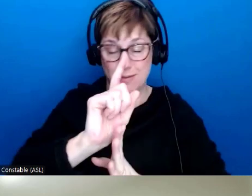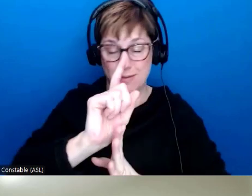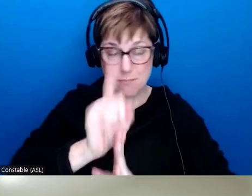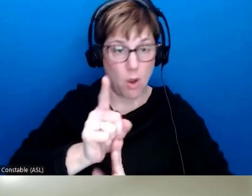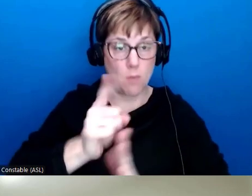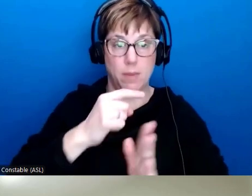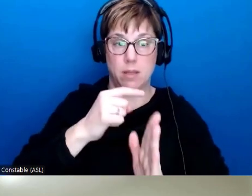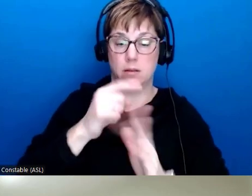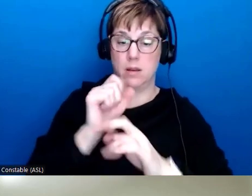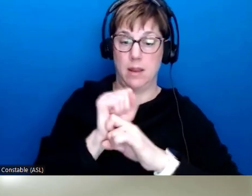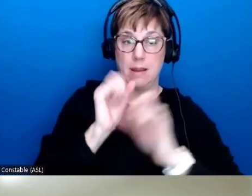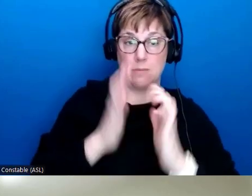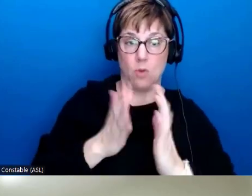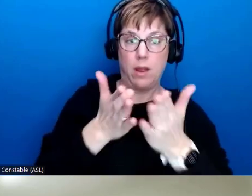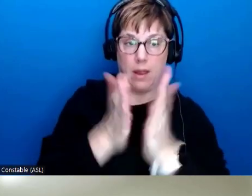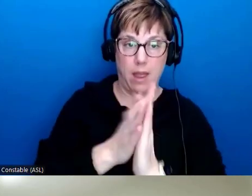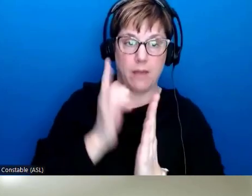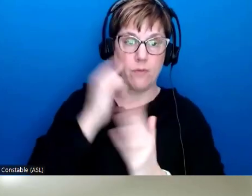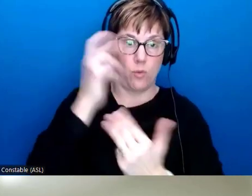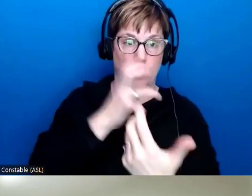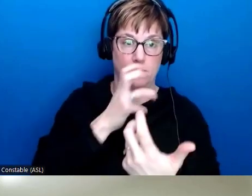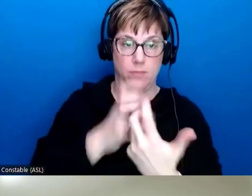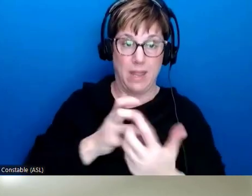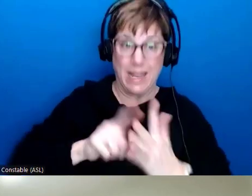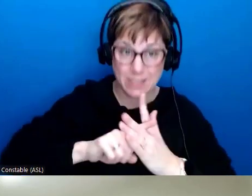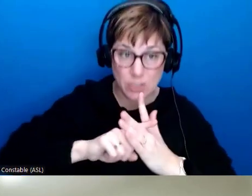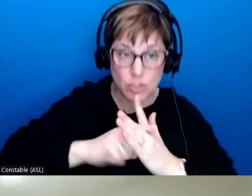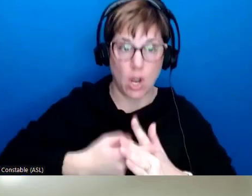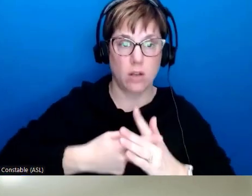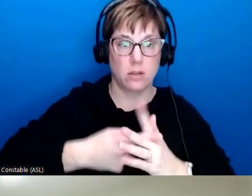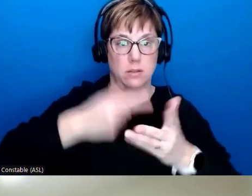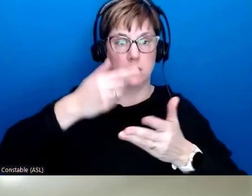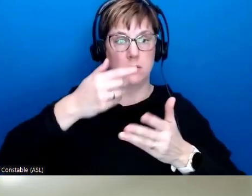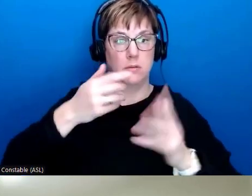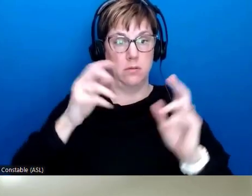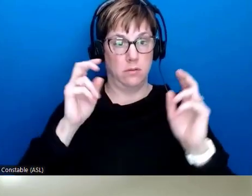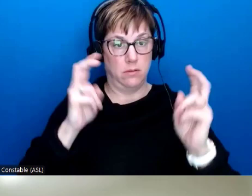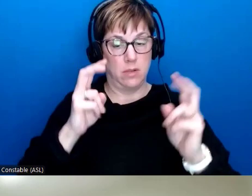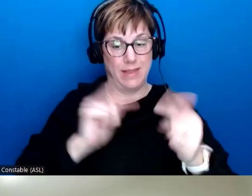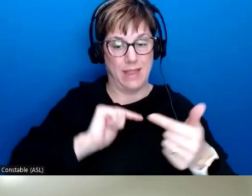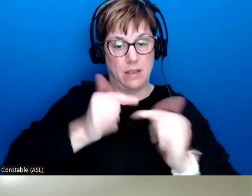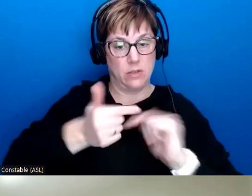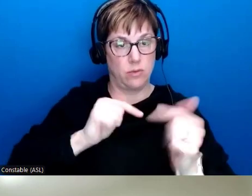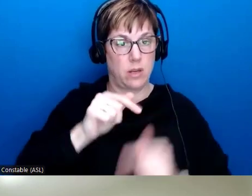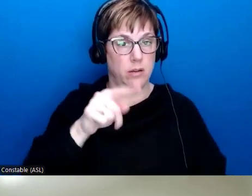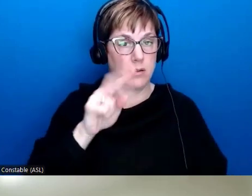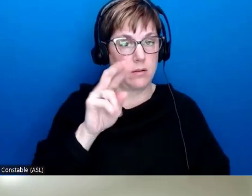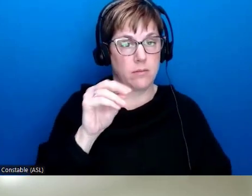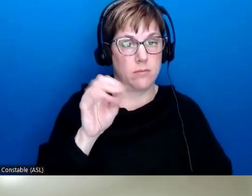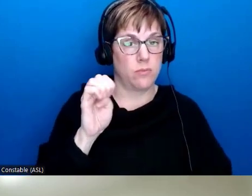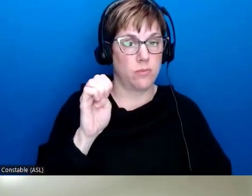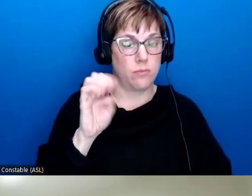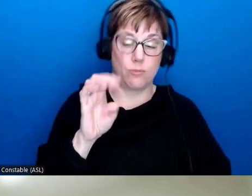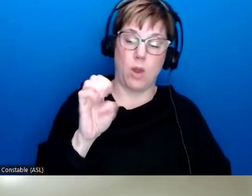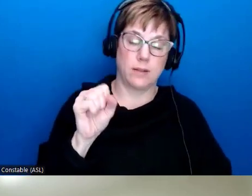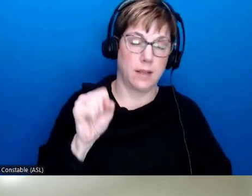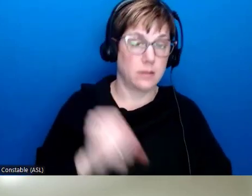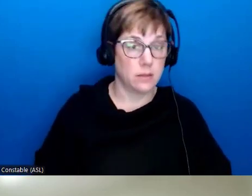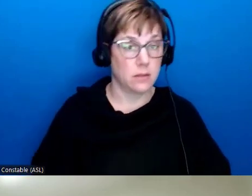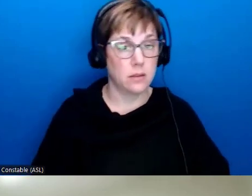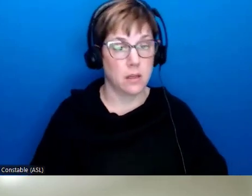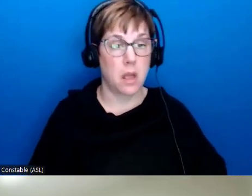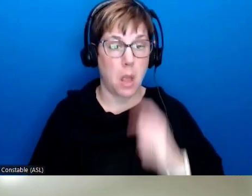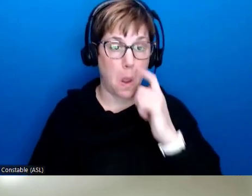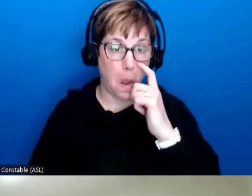employee requests the reasonable accommodation. It actually triggers the interactive process.